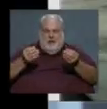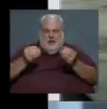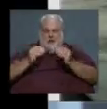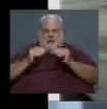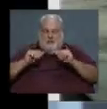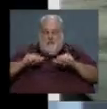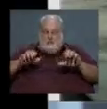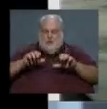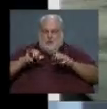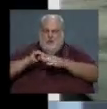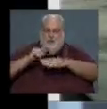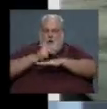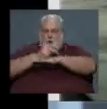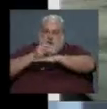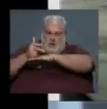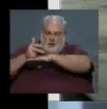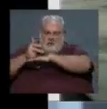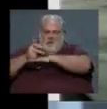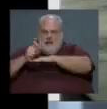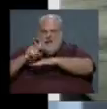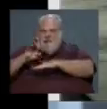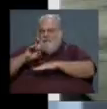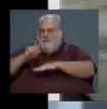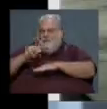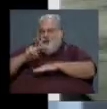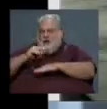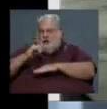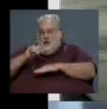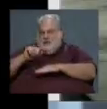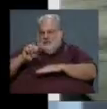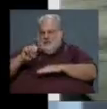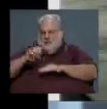to do their parking, they would need a franchise, John.